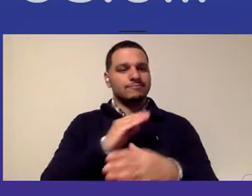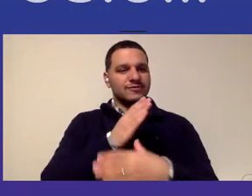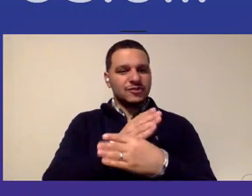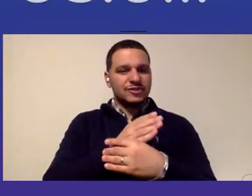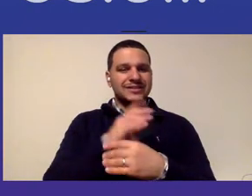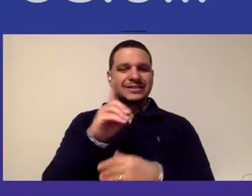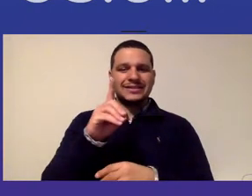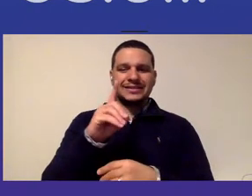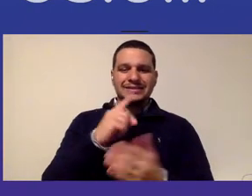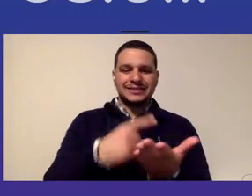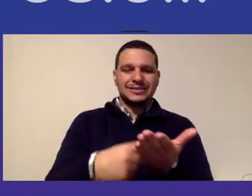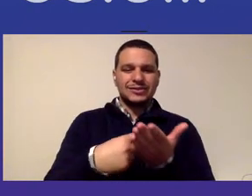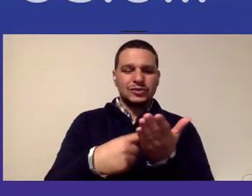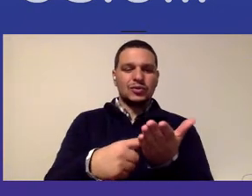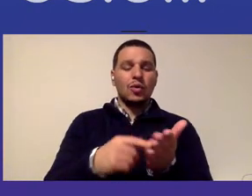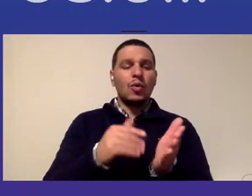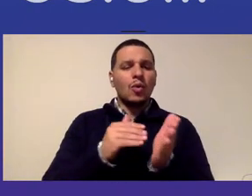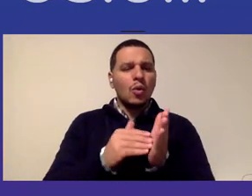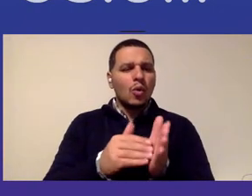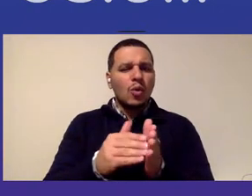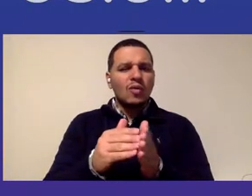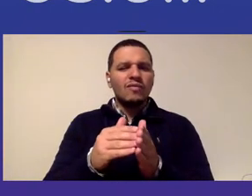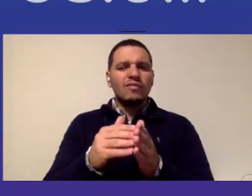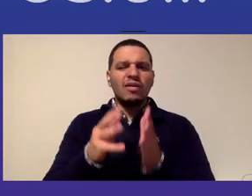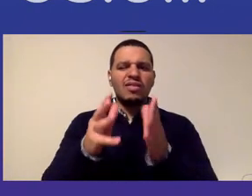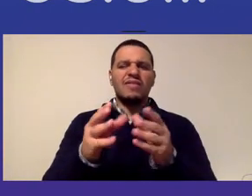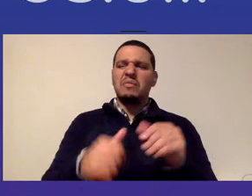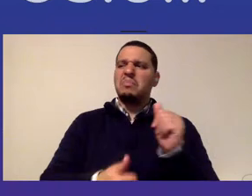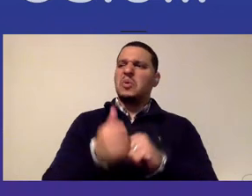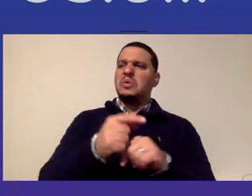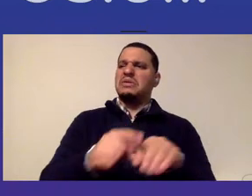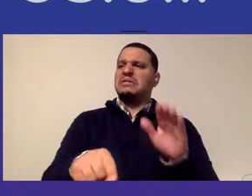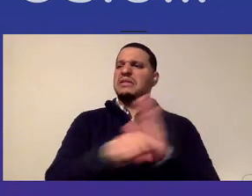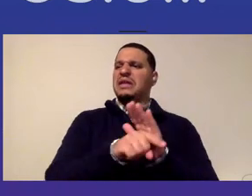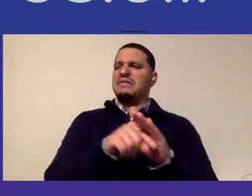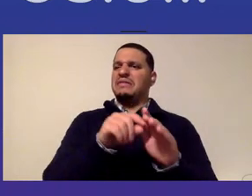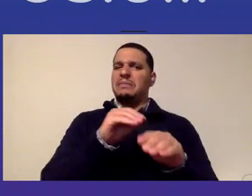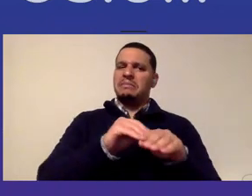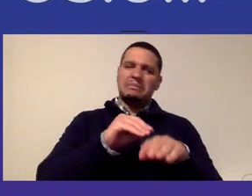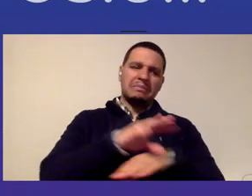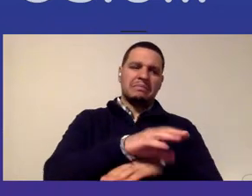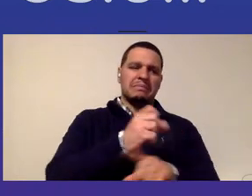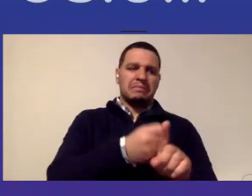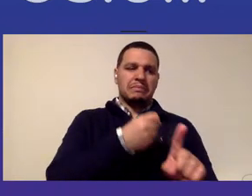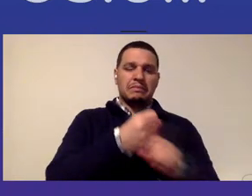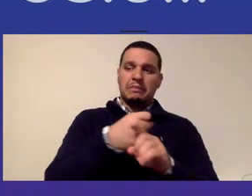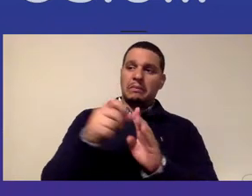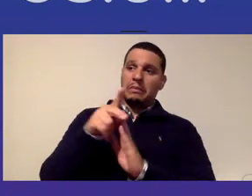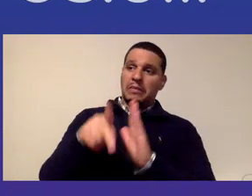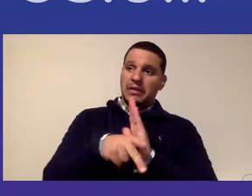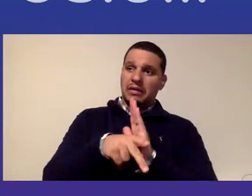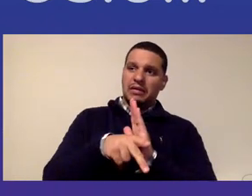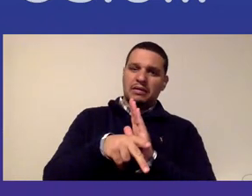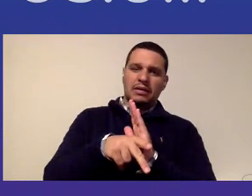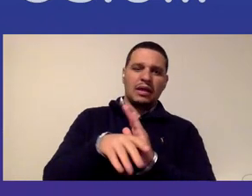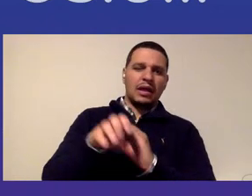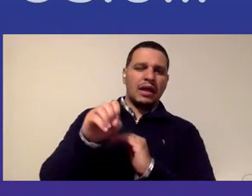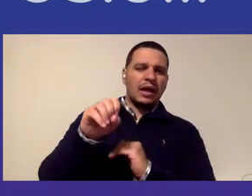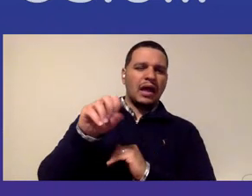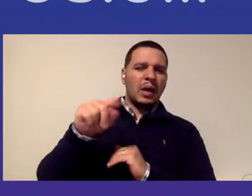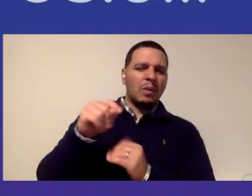that often leaves the most negatively impacted by policies and initiatives out of the conversation.